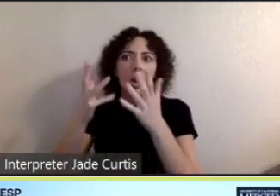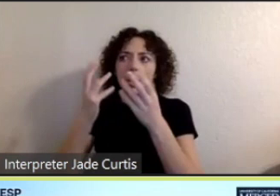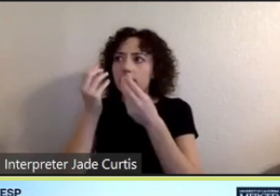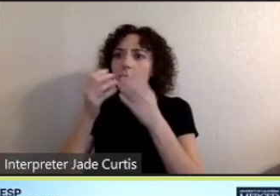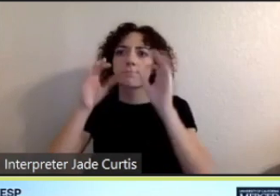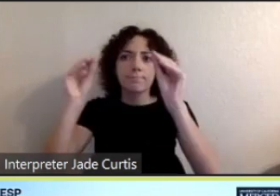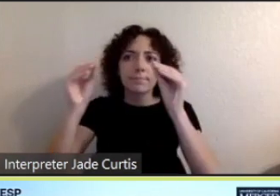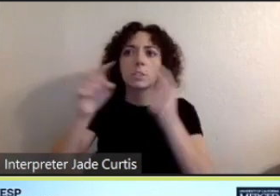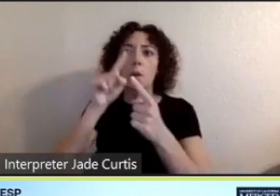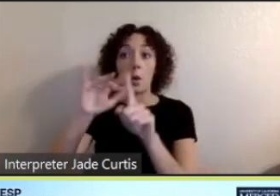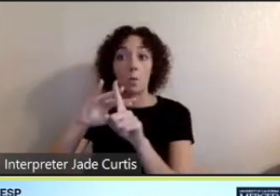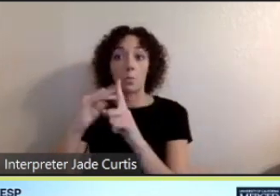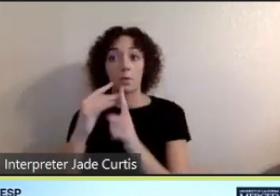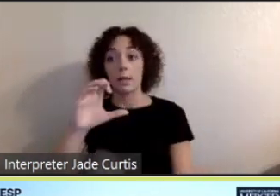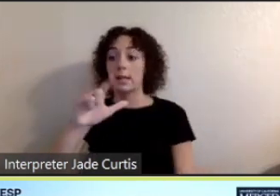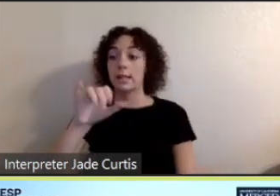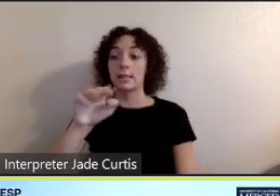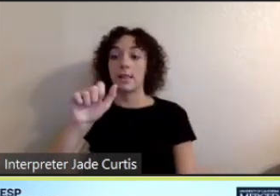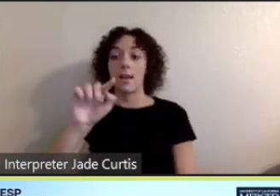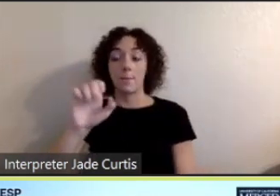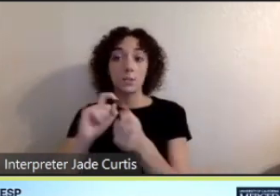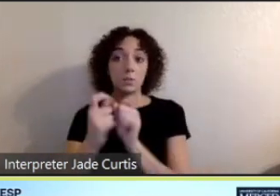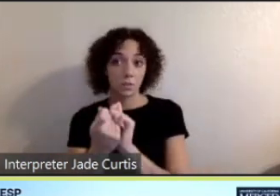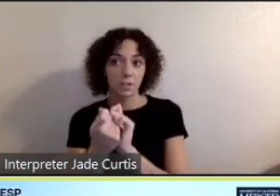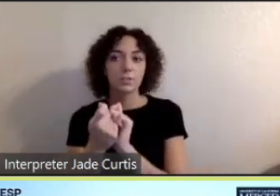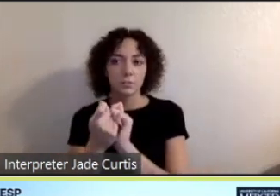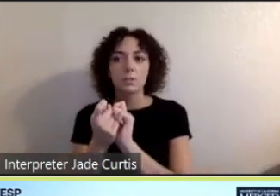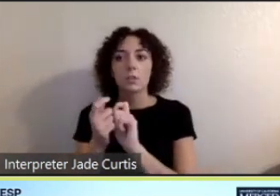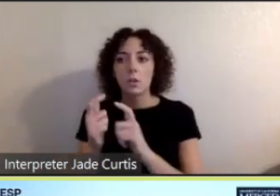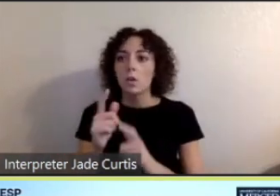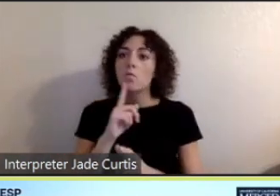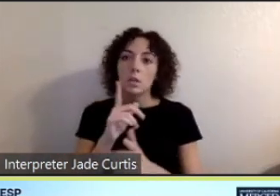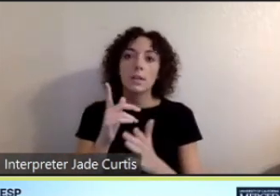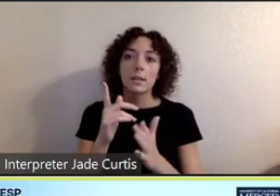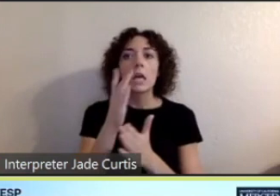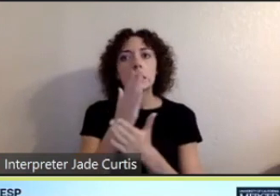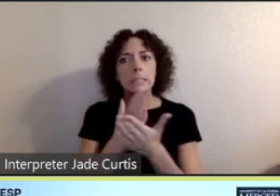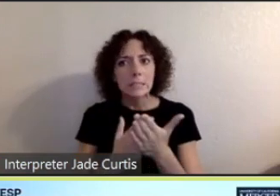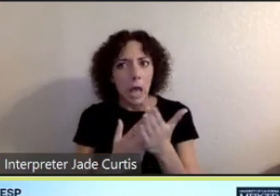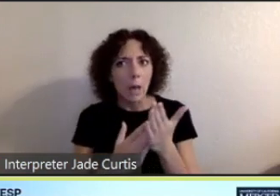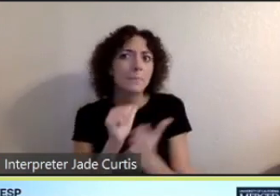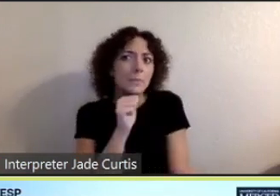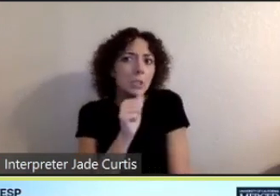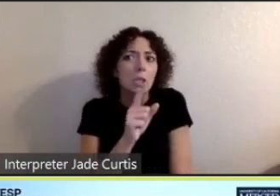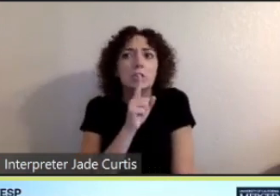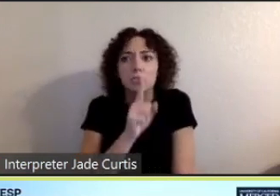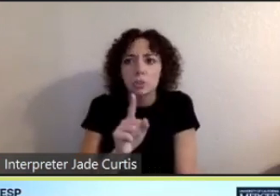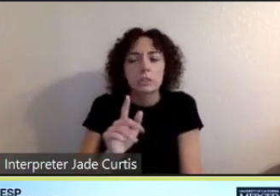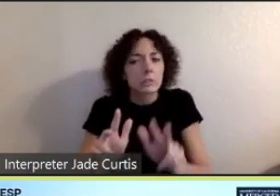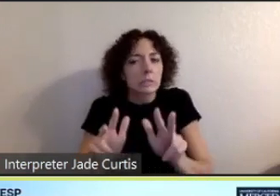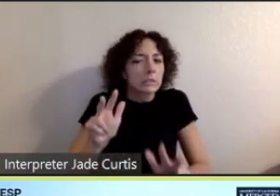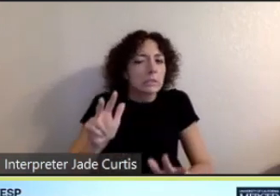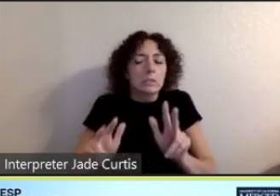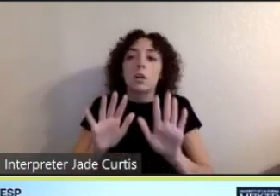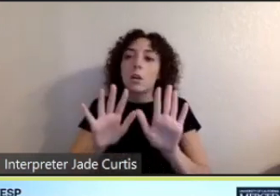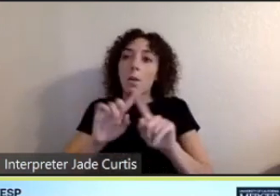change. There are a lot of, yes, there are some uncertainties and nuances in this, but we do